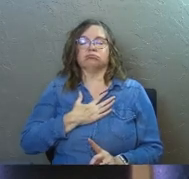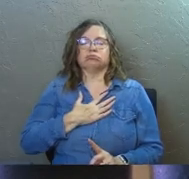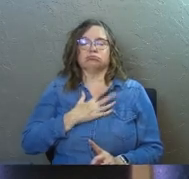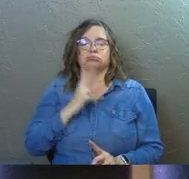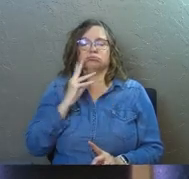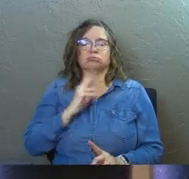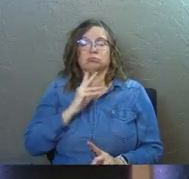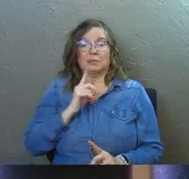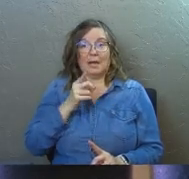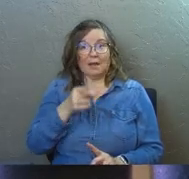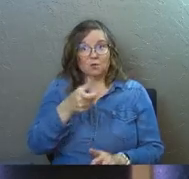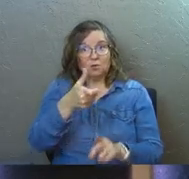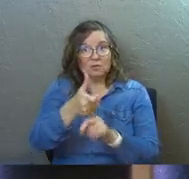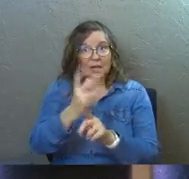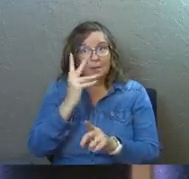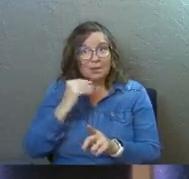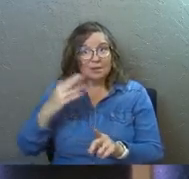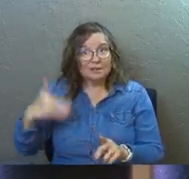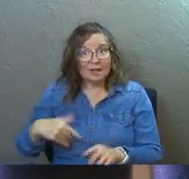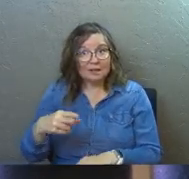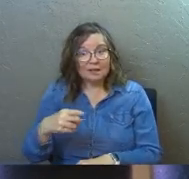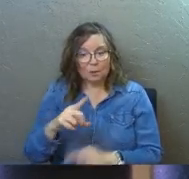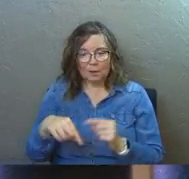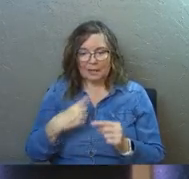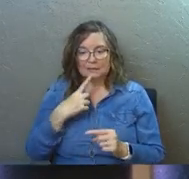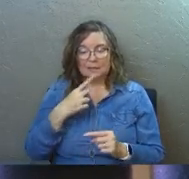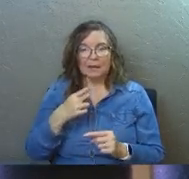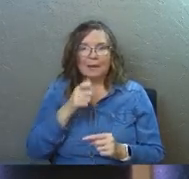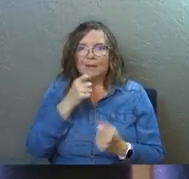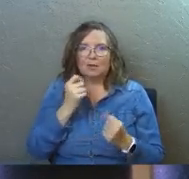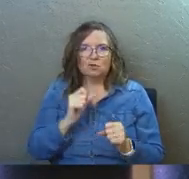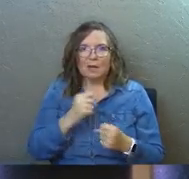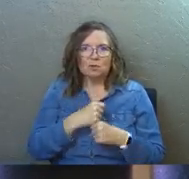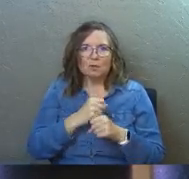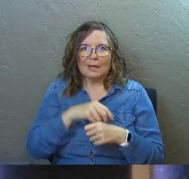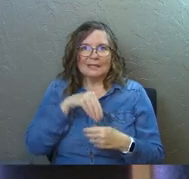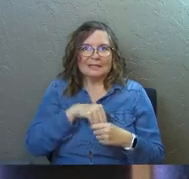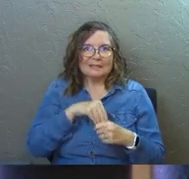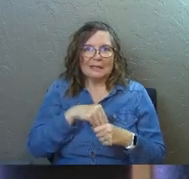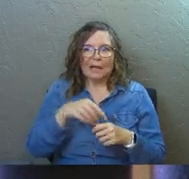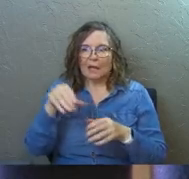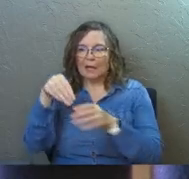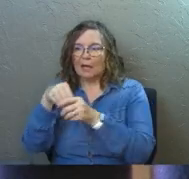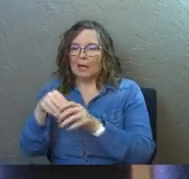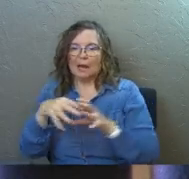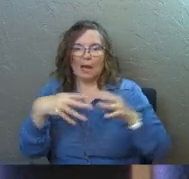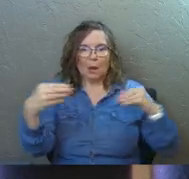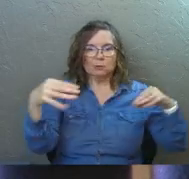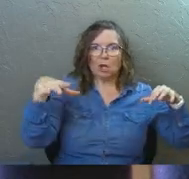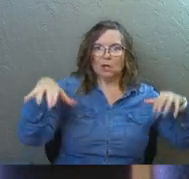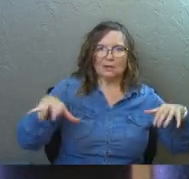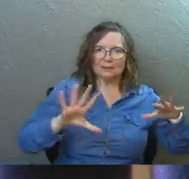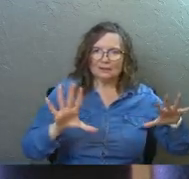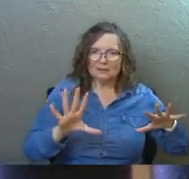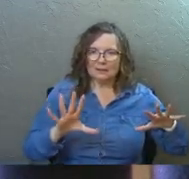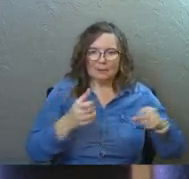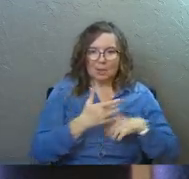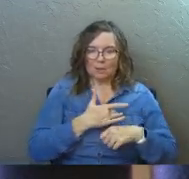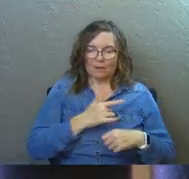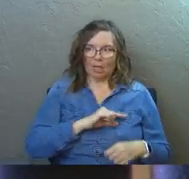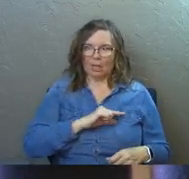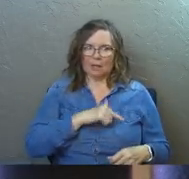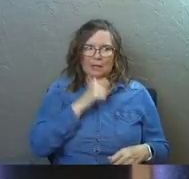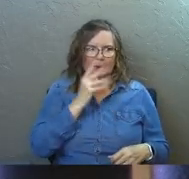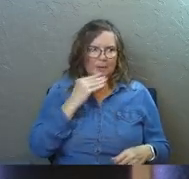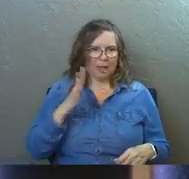it? And when I say, have you experienced it, I'm not trying to create insiders and outsiders. That's not my point. I'm not trying to make you feel